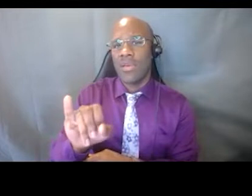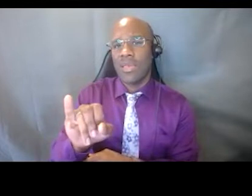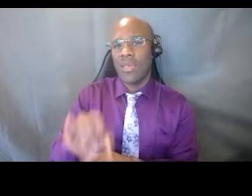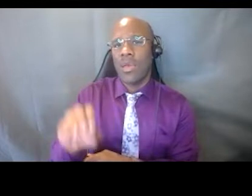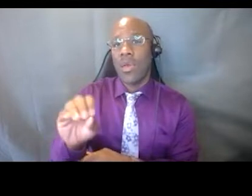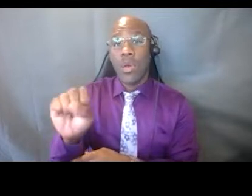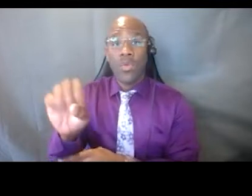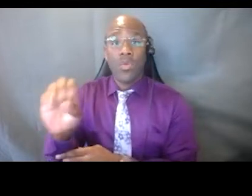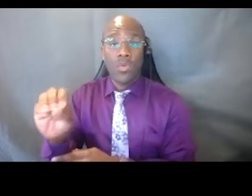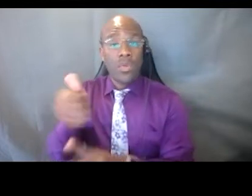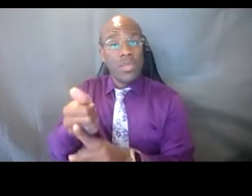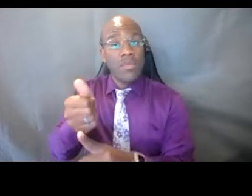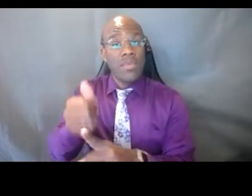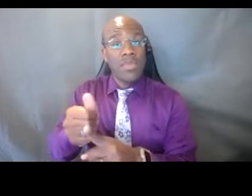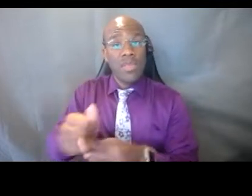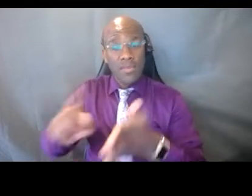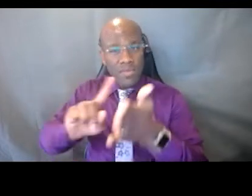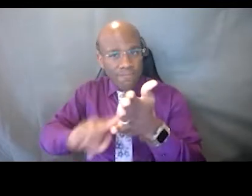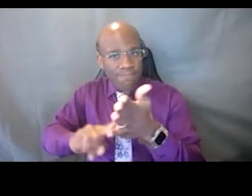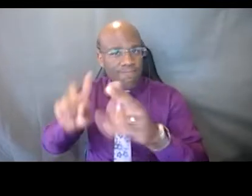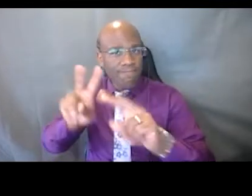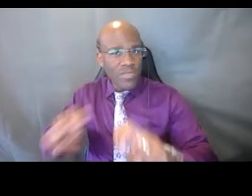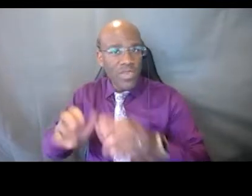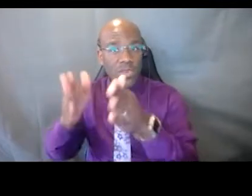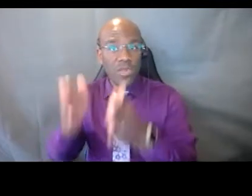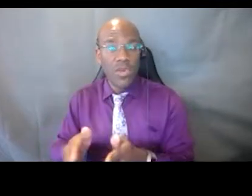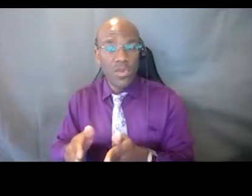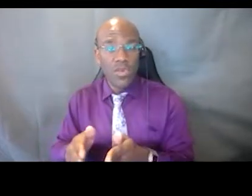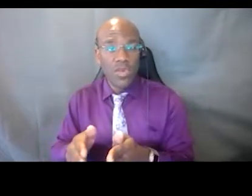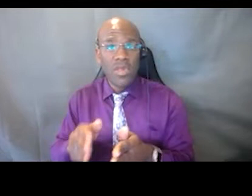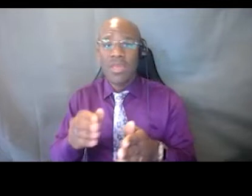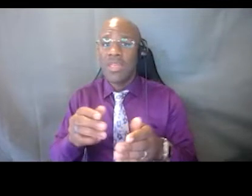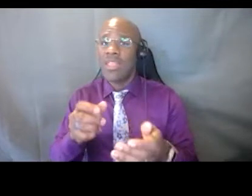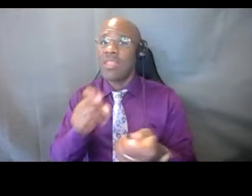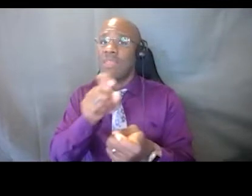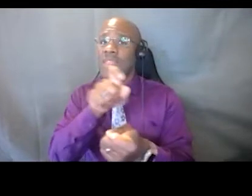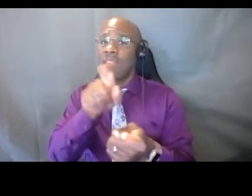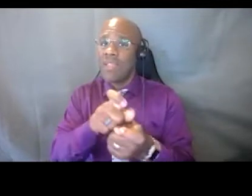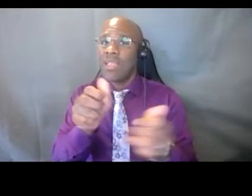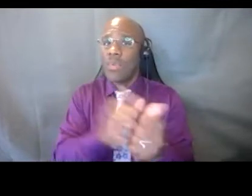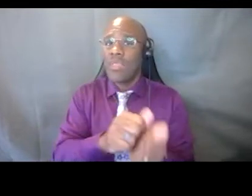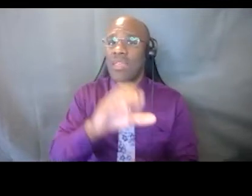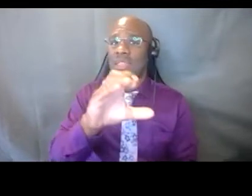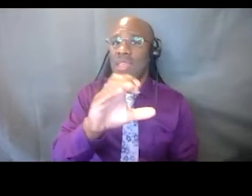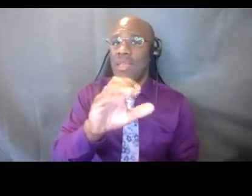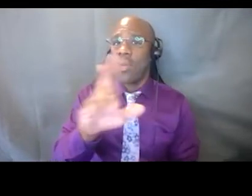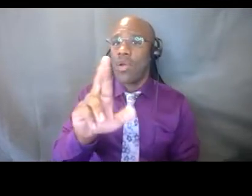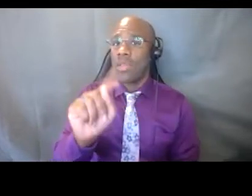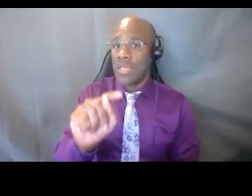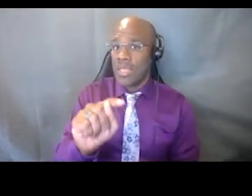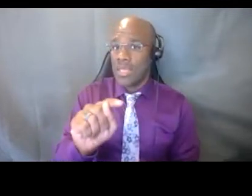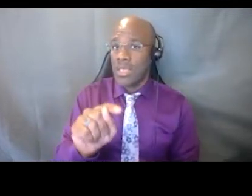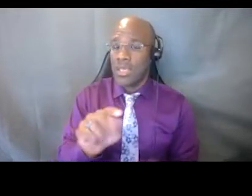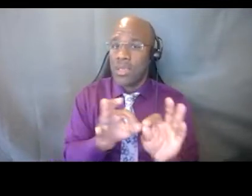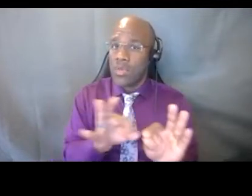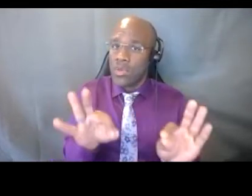researcher, and specifically in critical race theory and CRT. And she talks about how can we use and